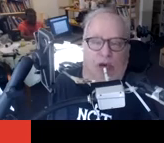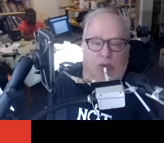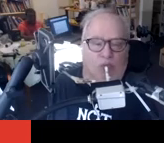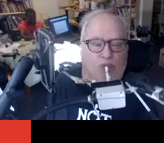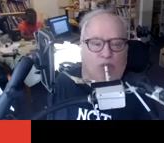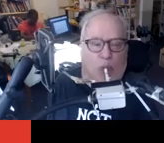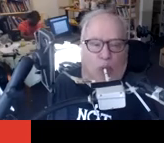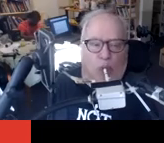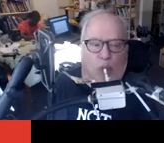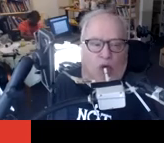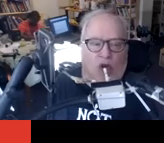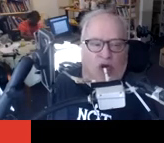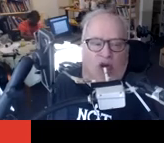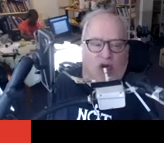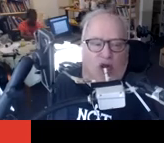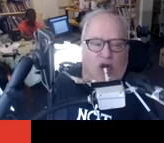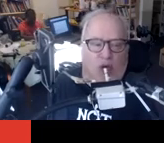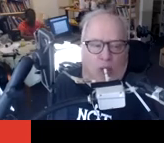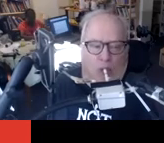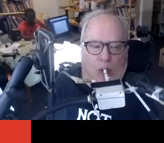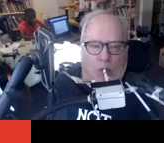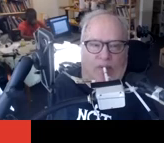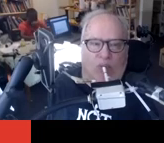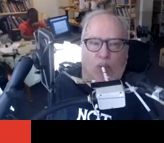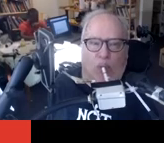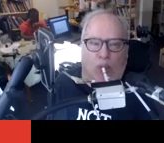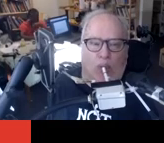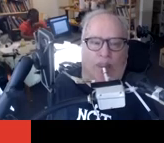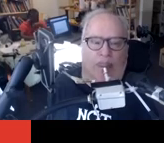supported it. Next slide.